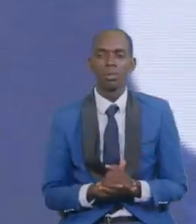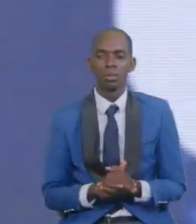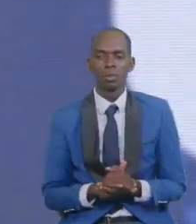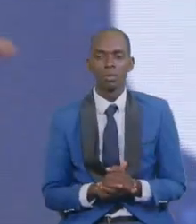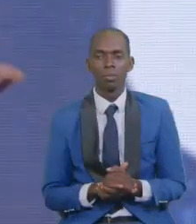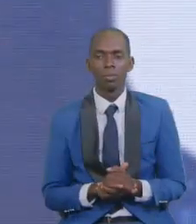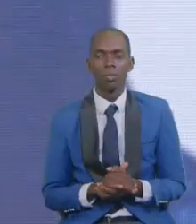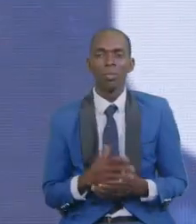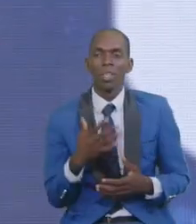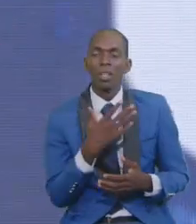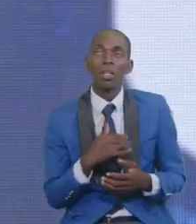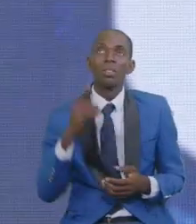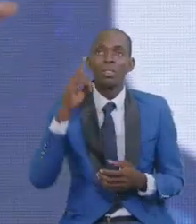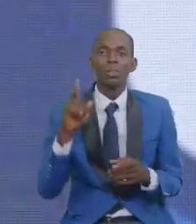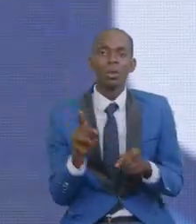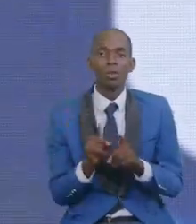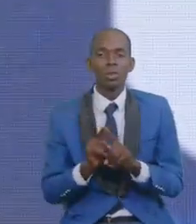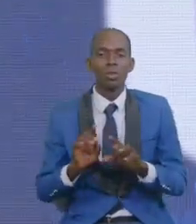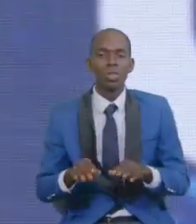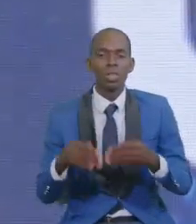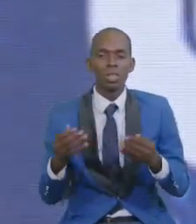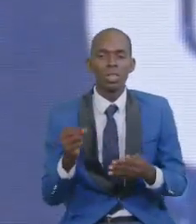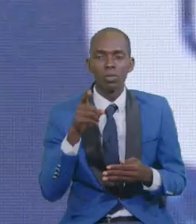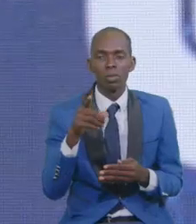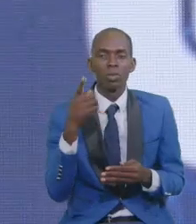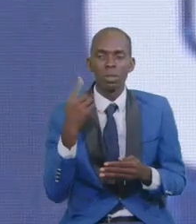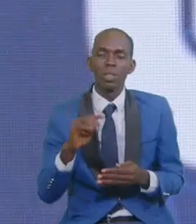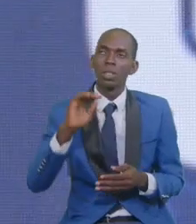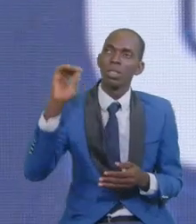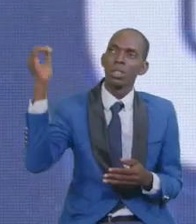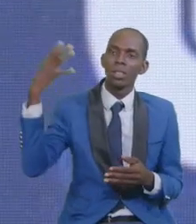And he also gives you the grace with the yoke,